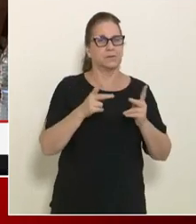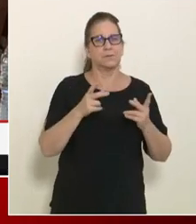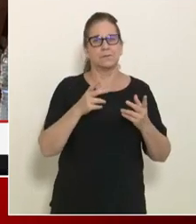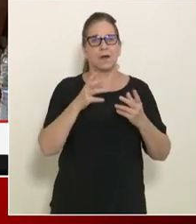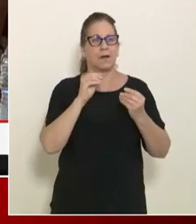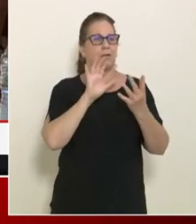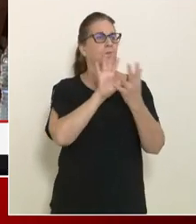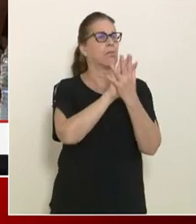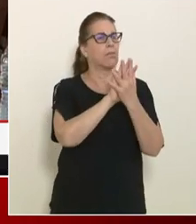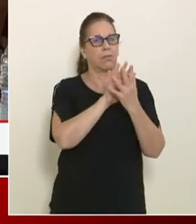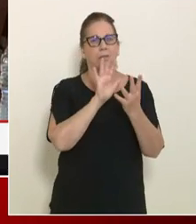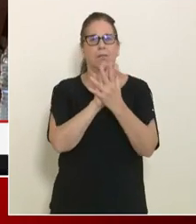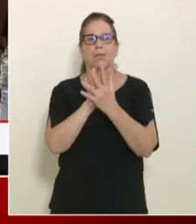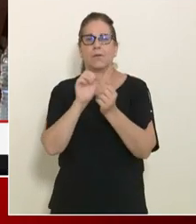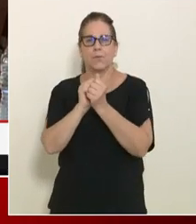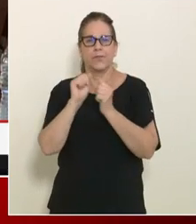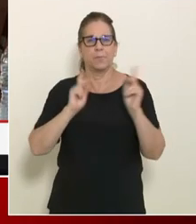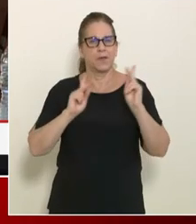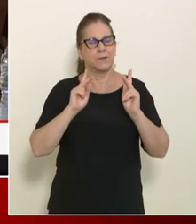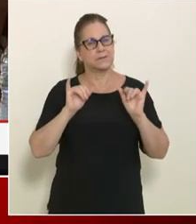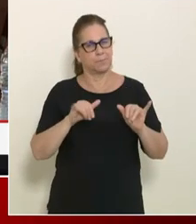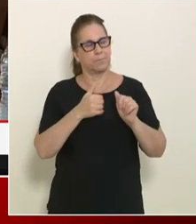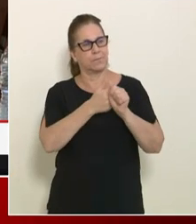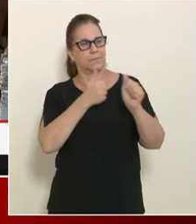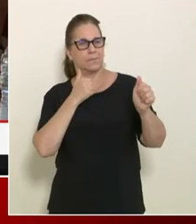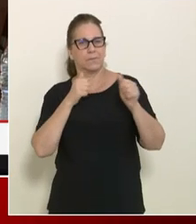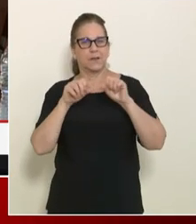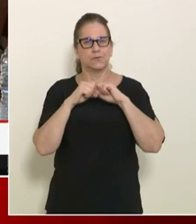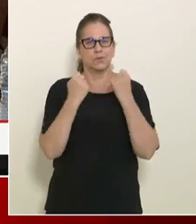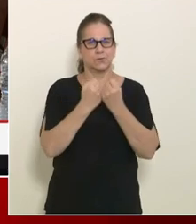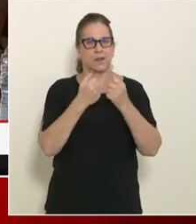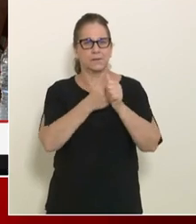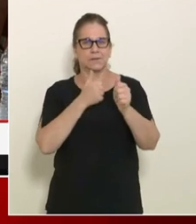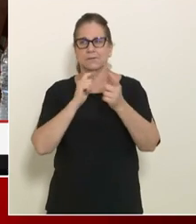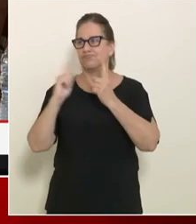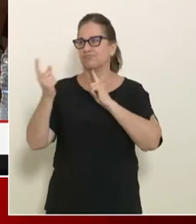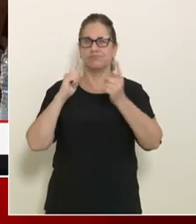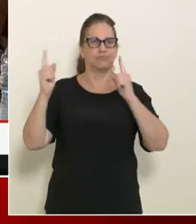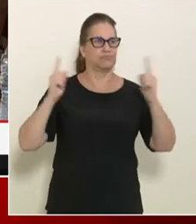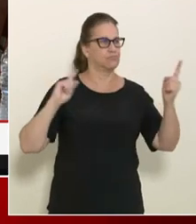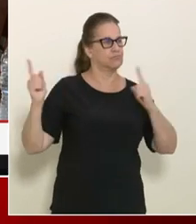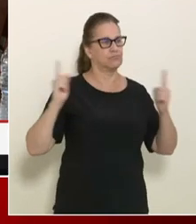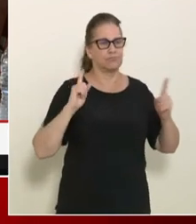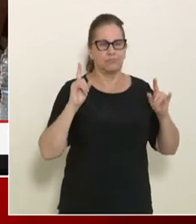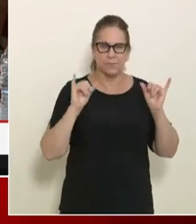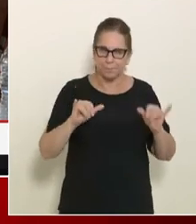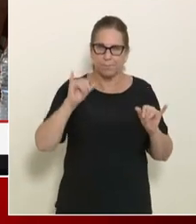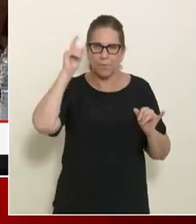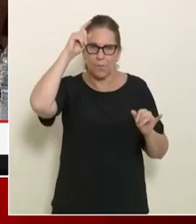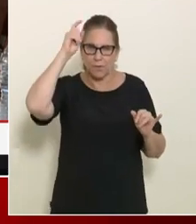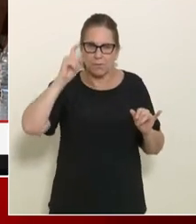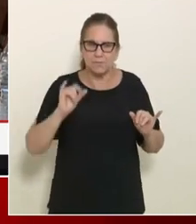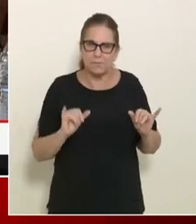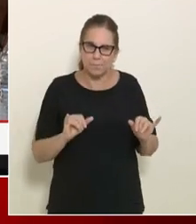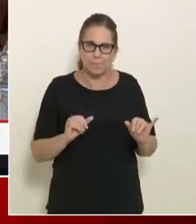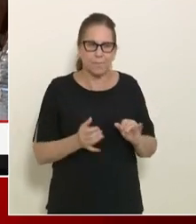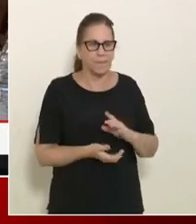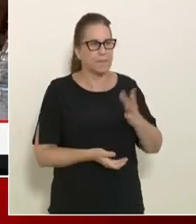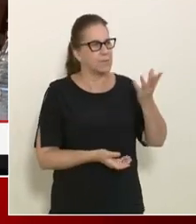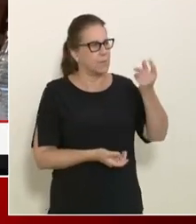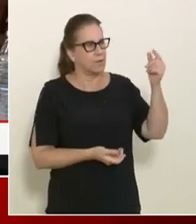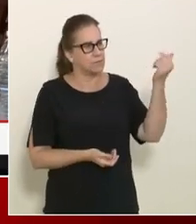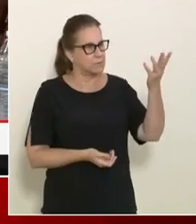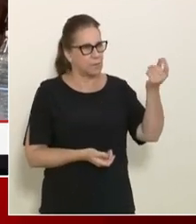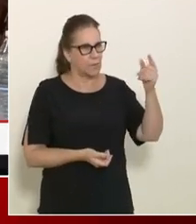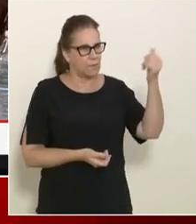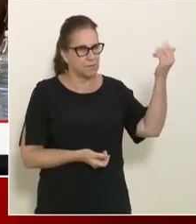You said the event on Thursday raised some concern. What are the concerns? That there's, there is going to be a seated